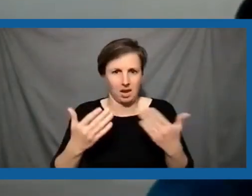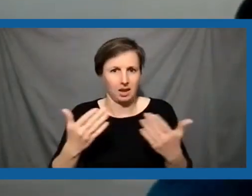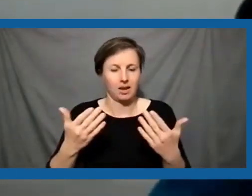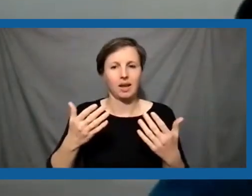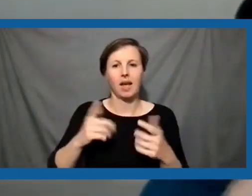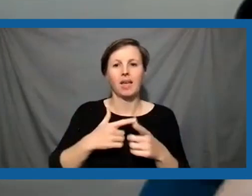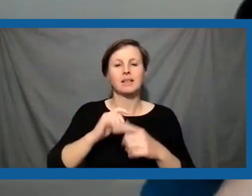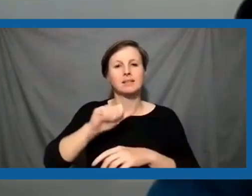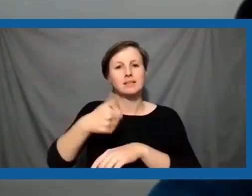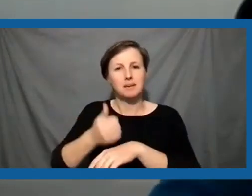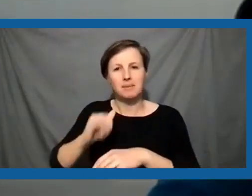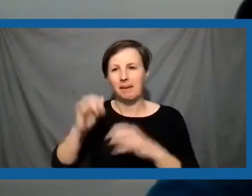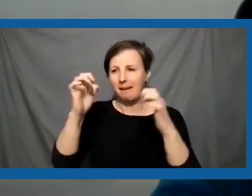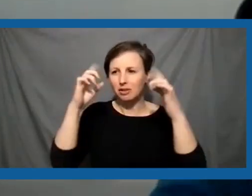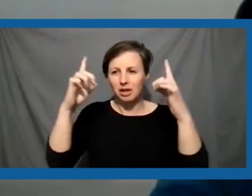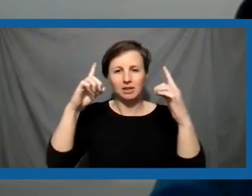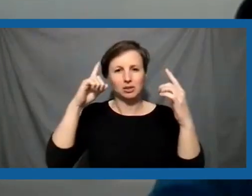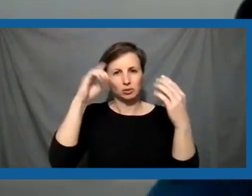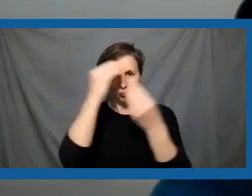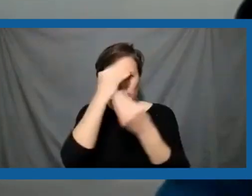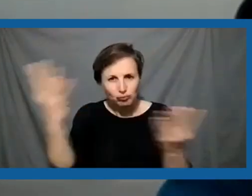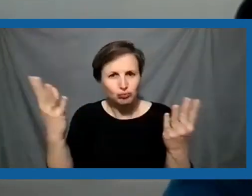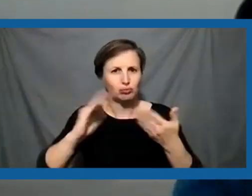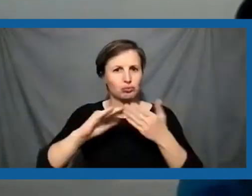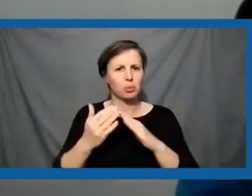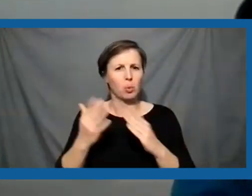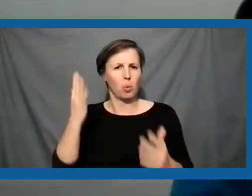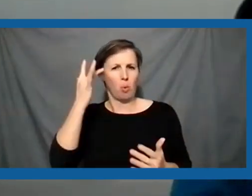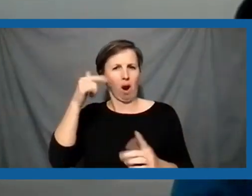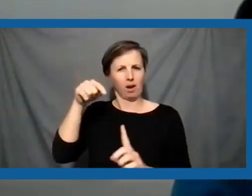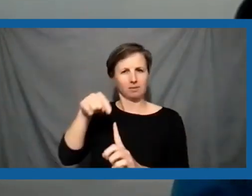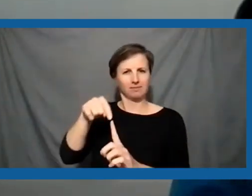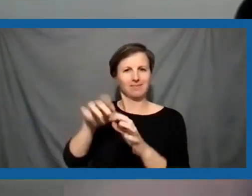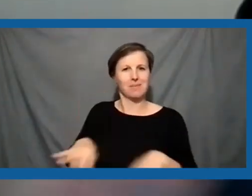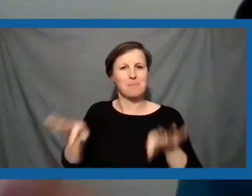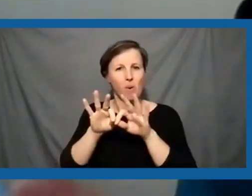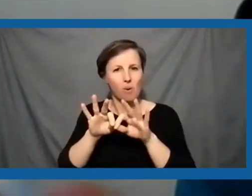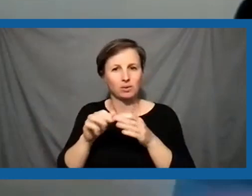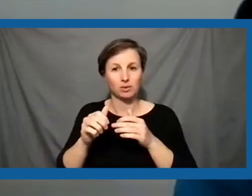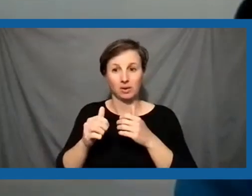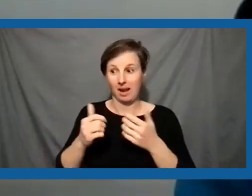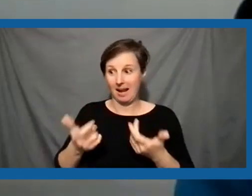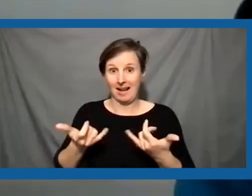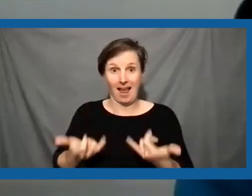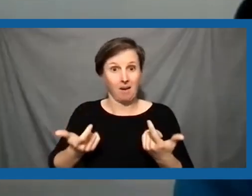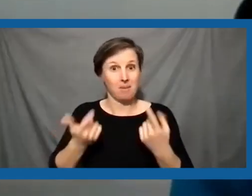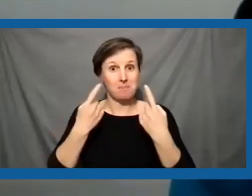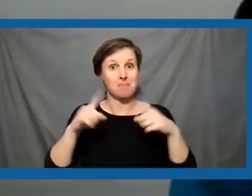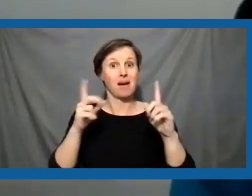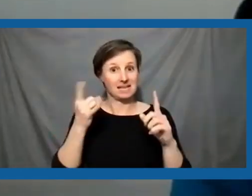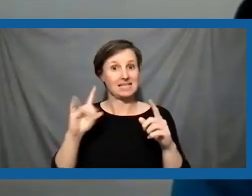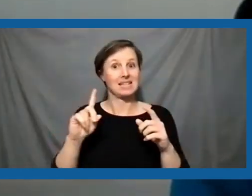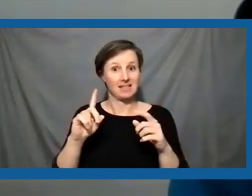building that education to the community about why this is important. And here I am now. I did make it through the primary. I'm